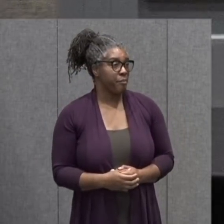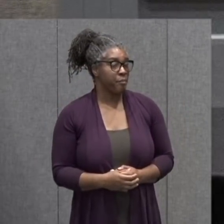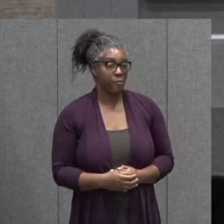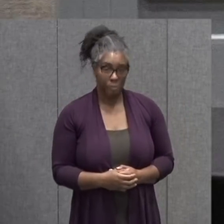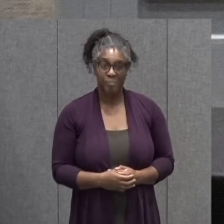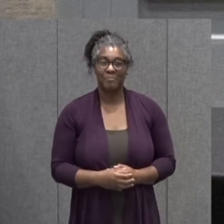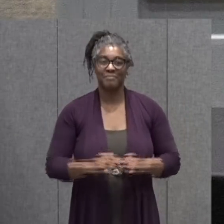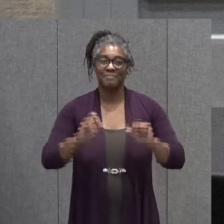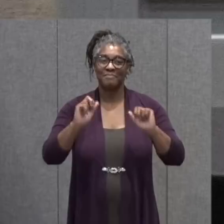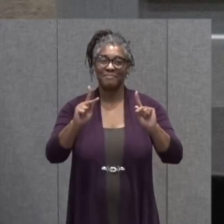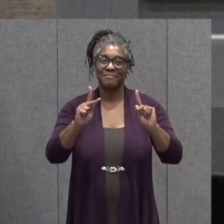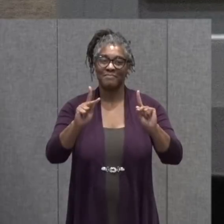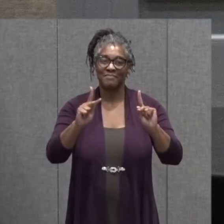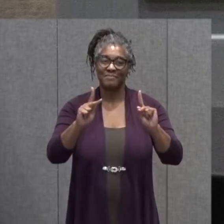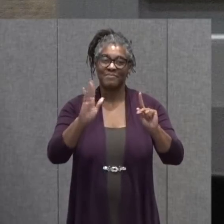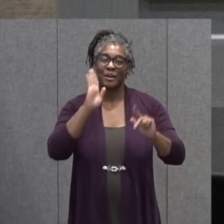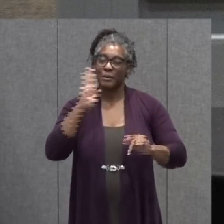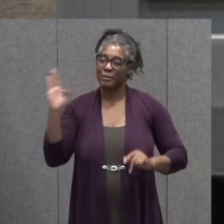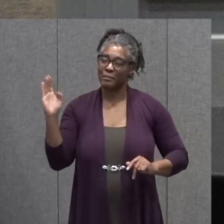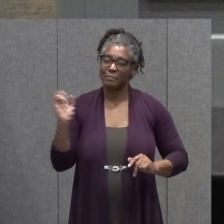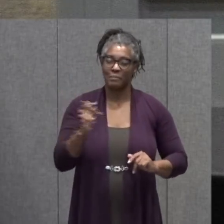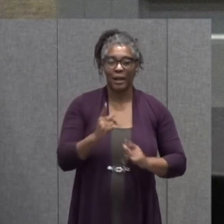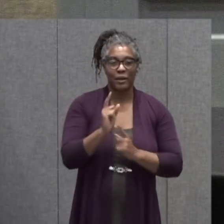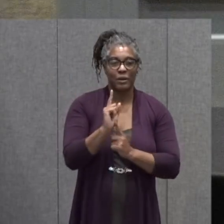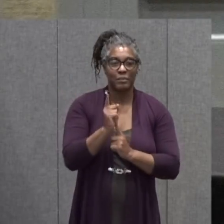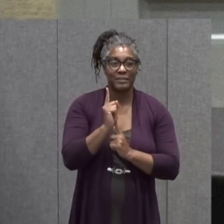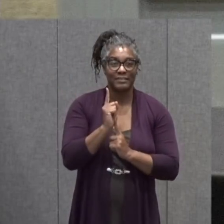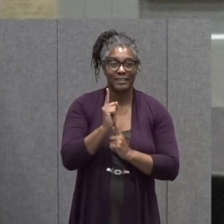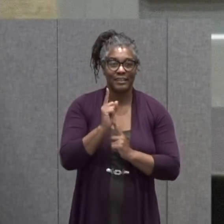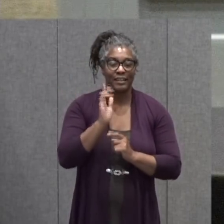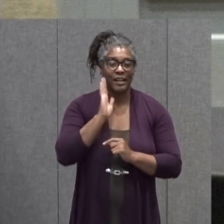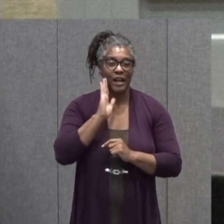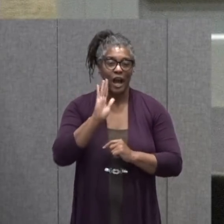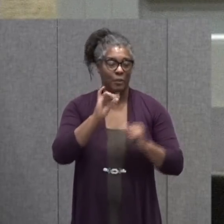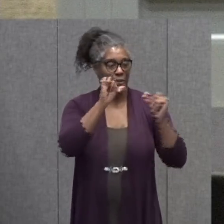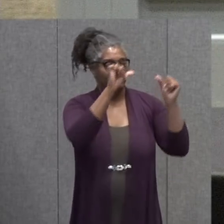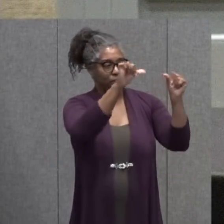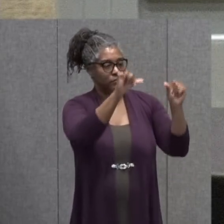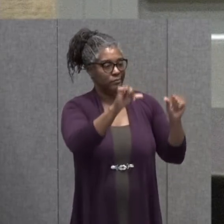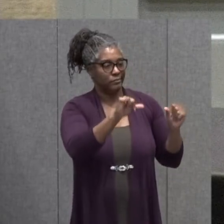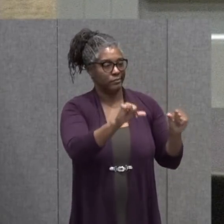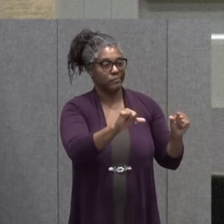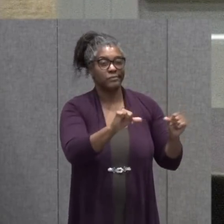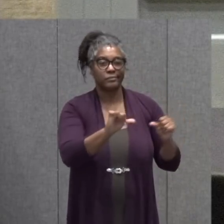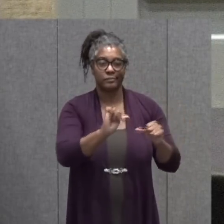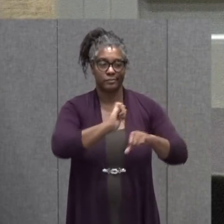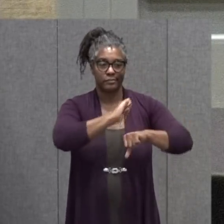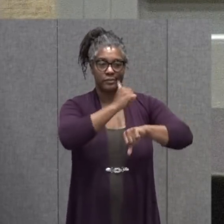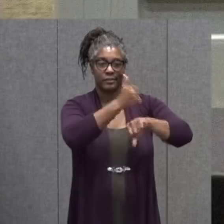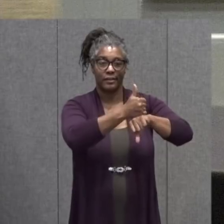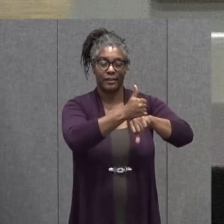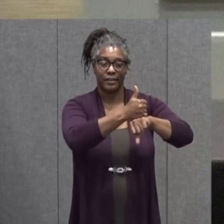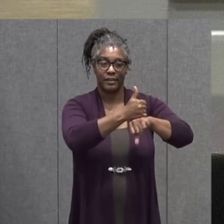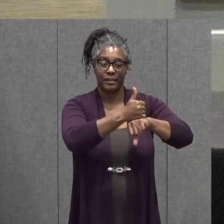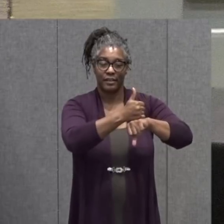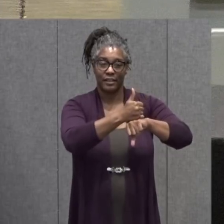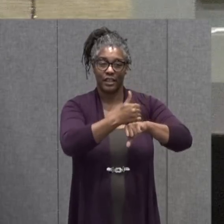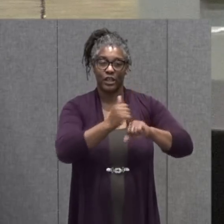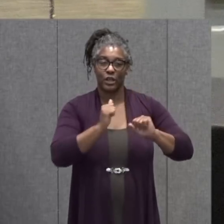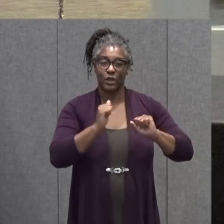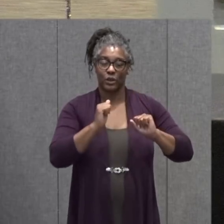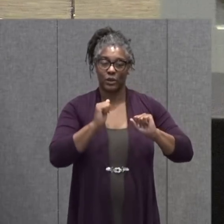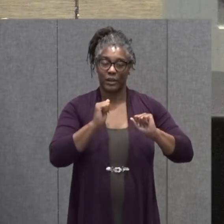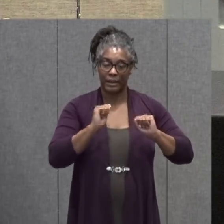All right, boys and girls, I will be back in just 1 second. I'm going to get my posters put up so that we can look at the graphic organizer